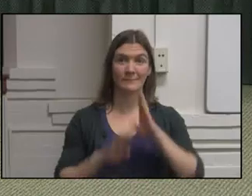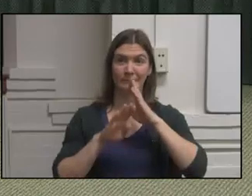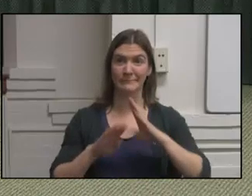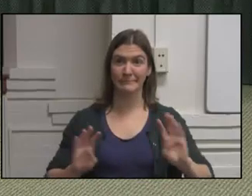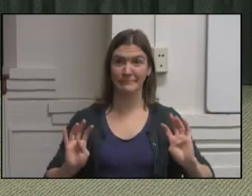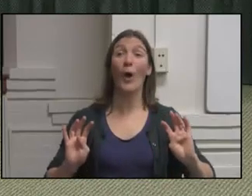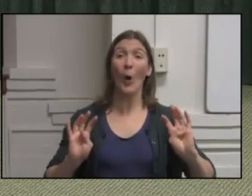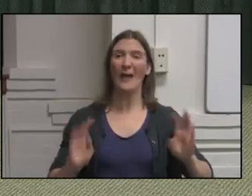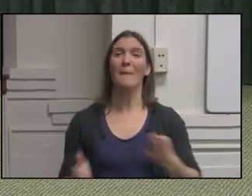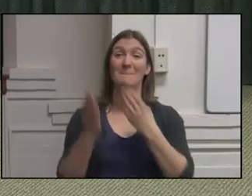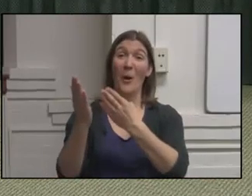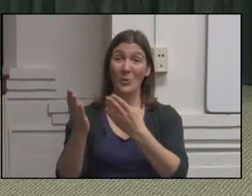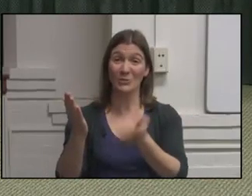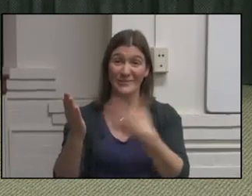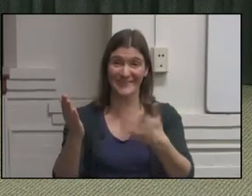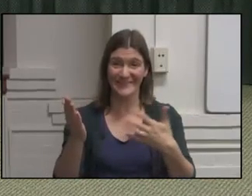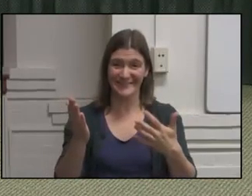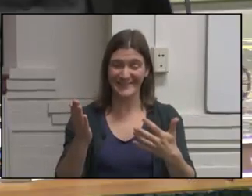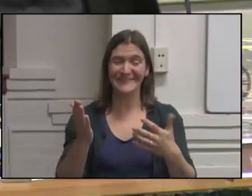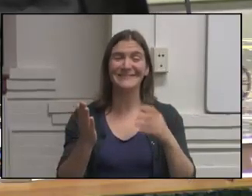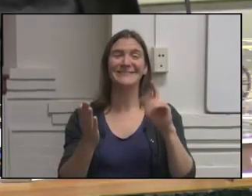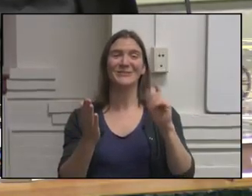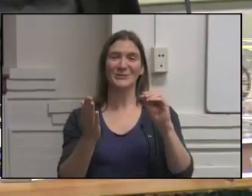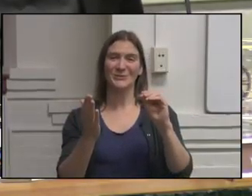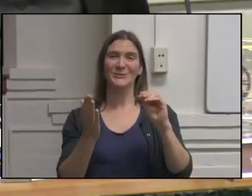Okay, there's a motion on the floor to